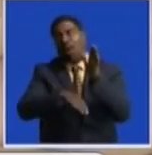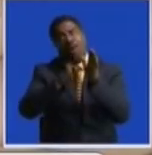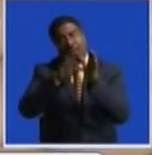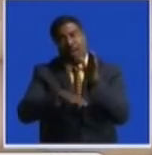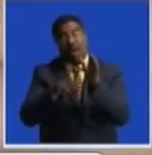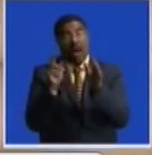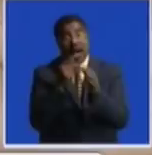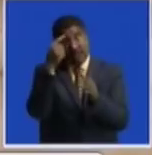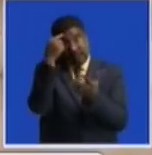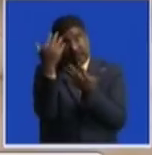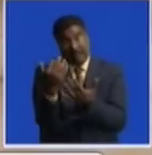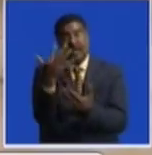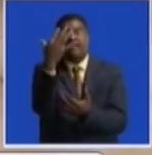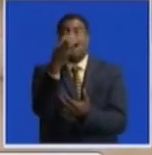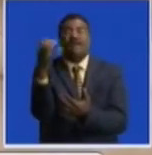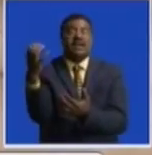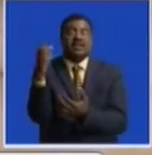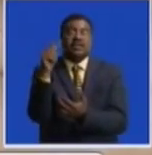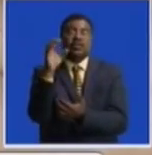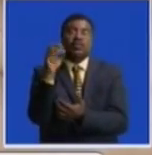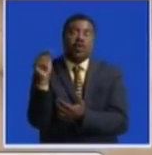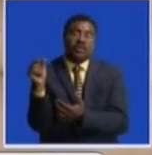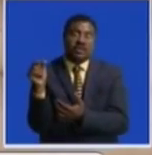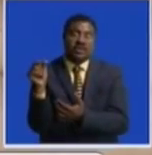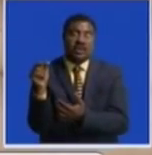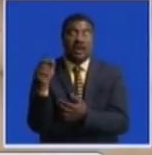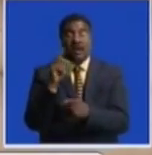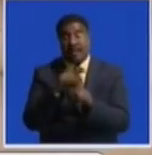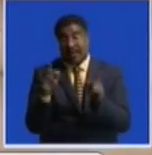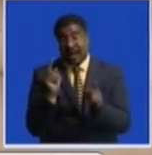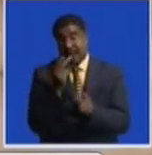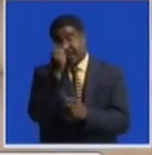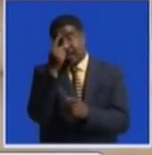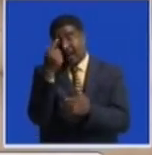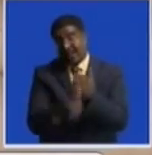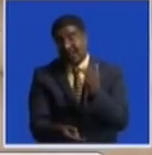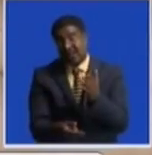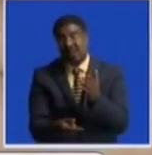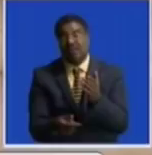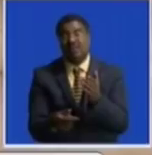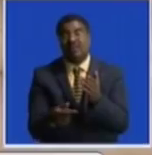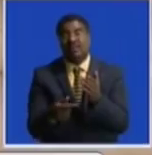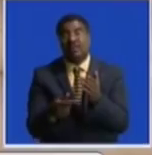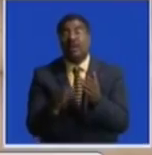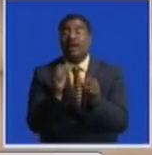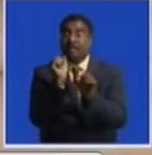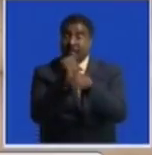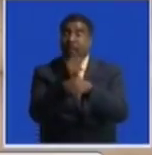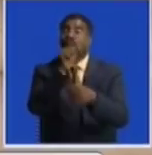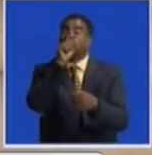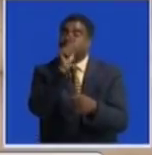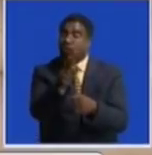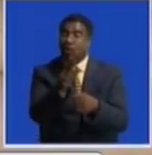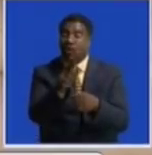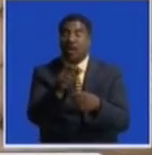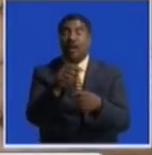500,000 metric tons. But notwithstanding that, one thing which I would want to assure you is that the nation